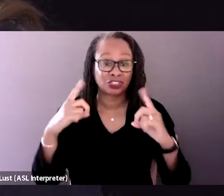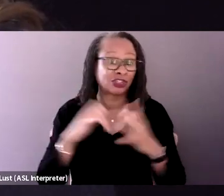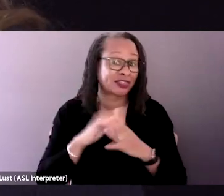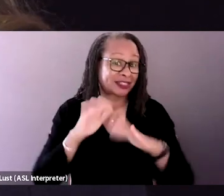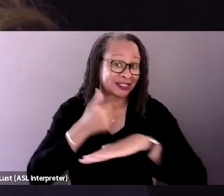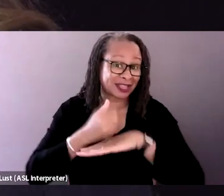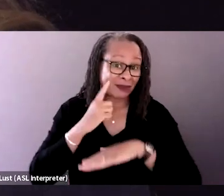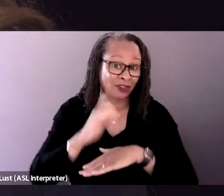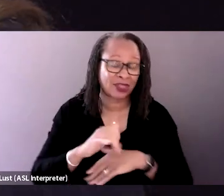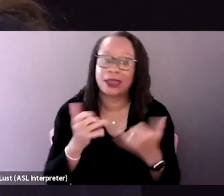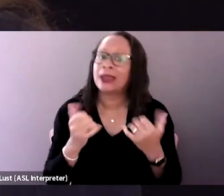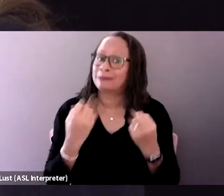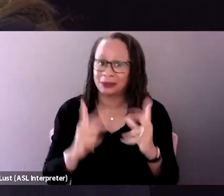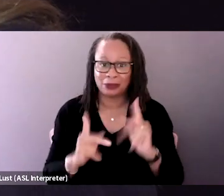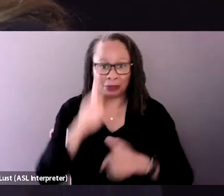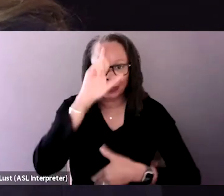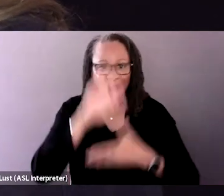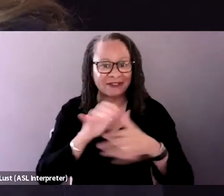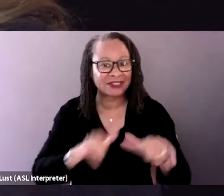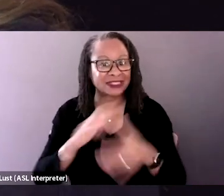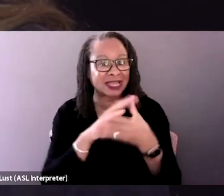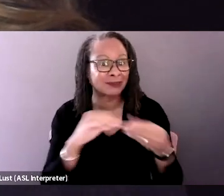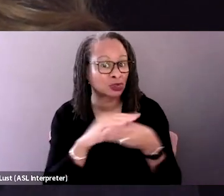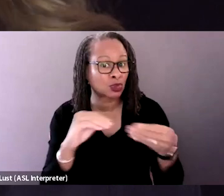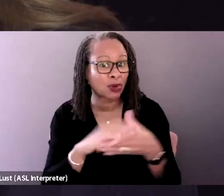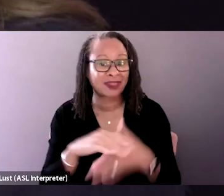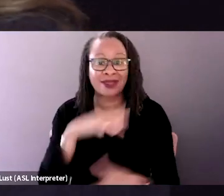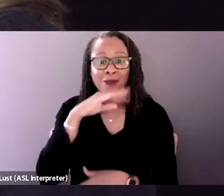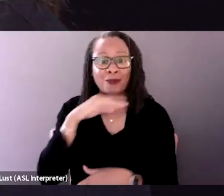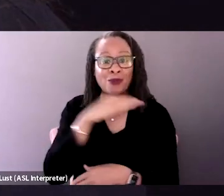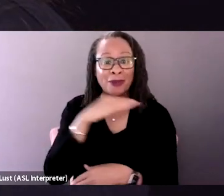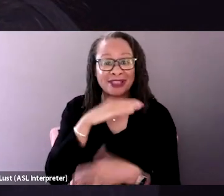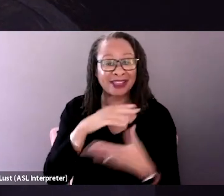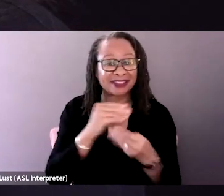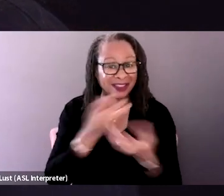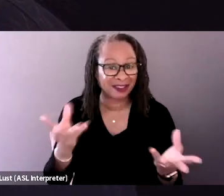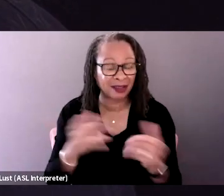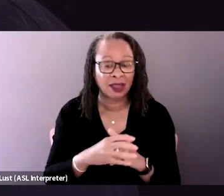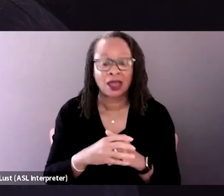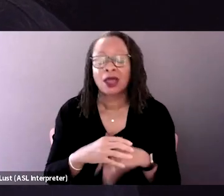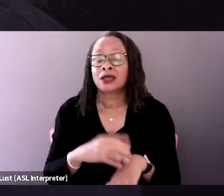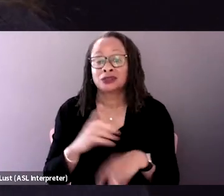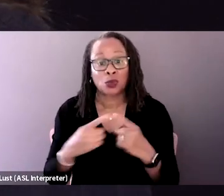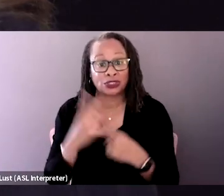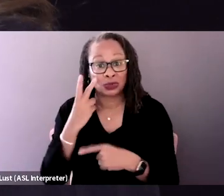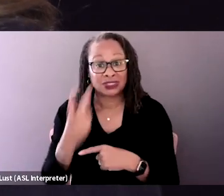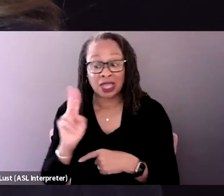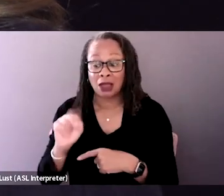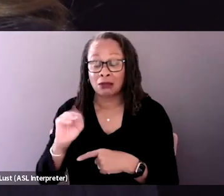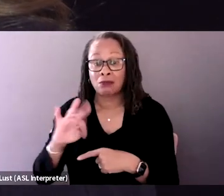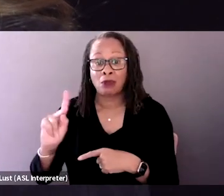to this day for many people. So when the news of potential unmarked graves on the grounds of one of these schools broke,